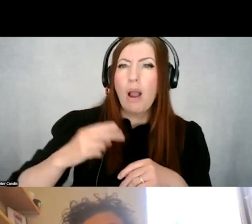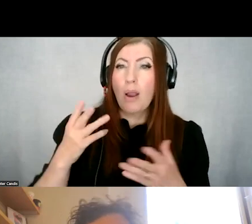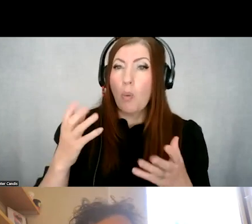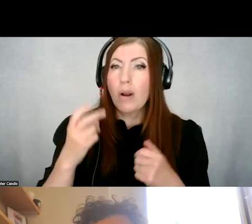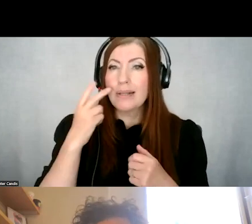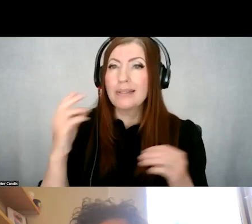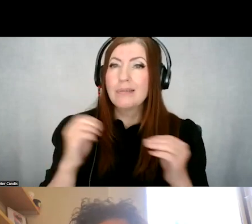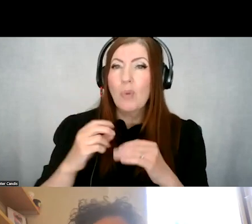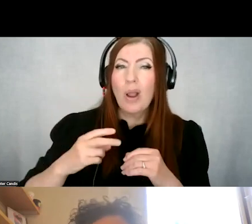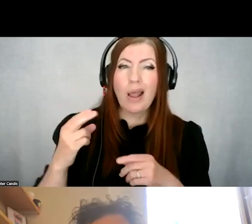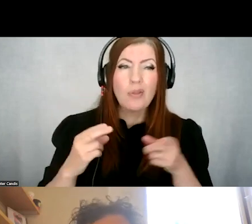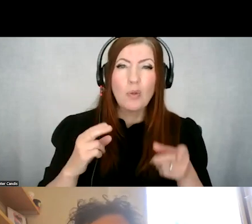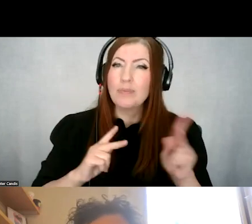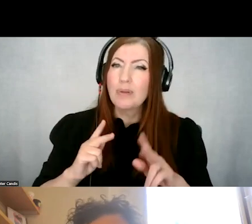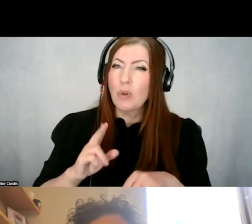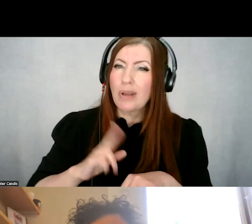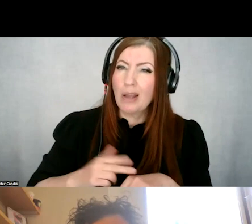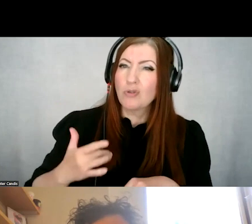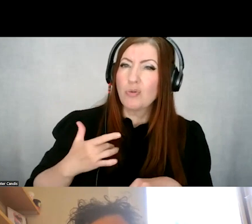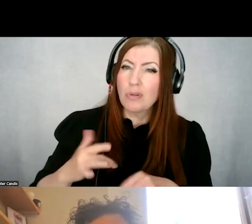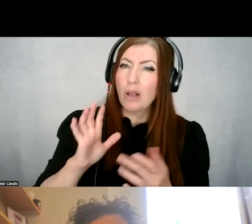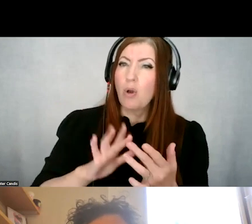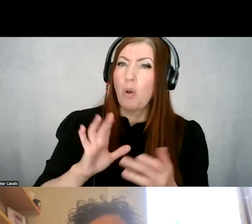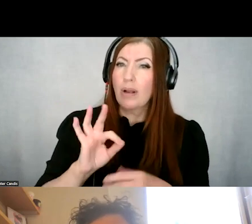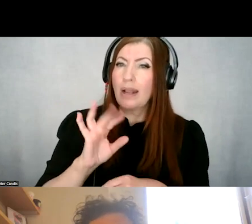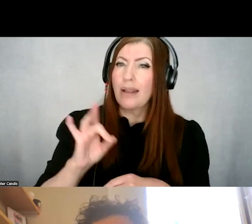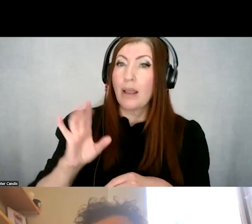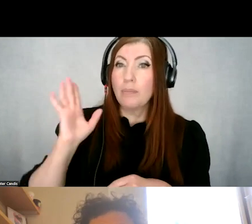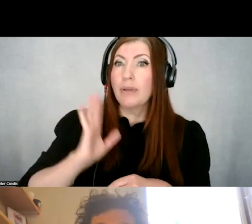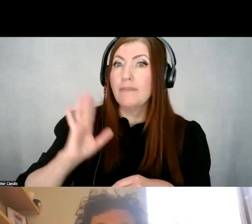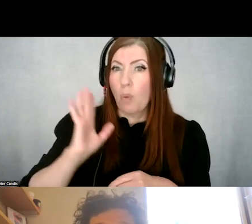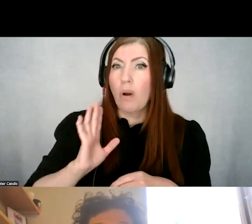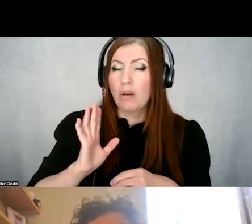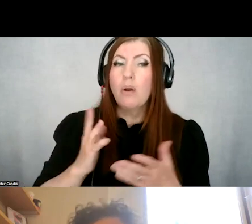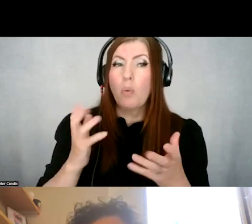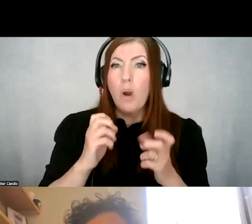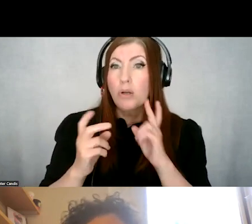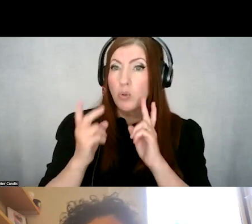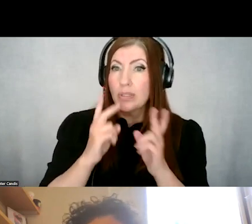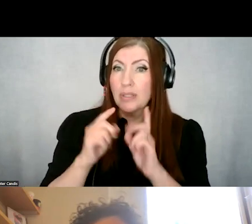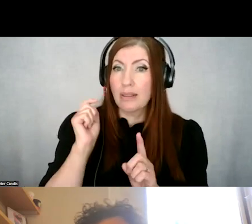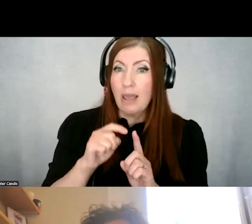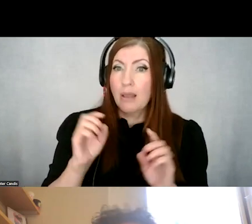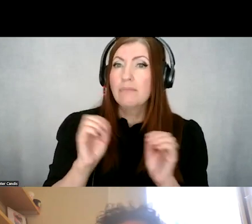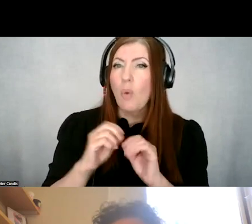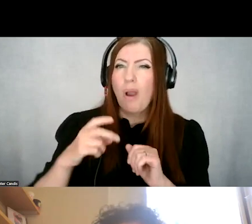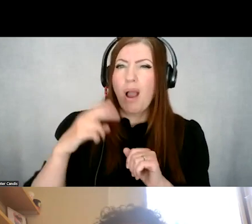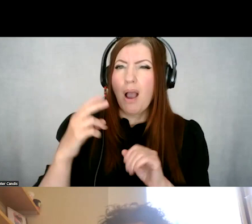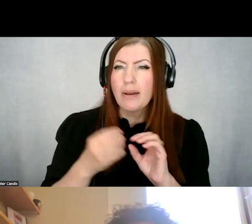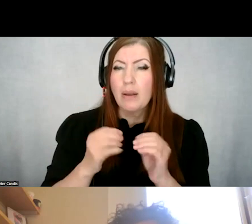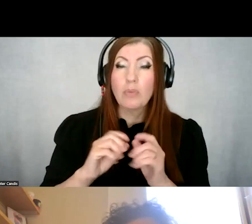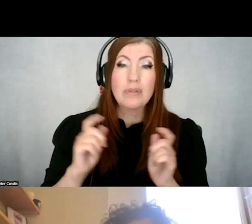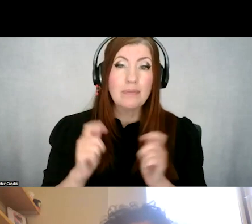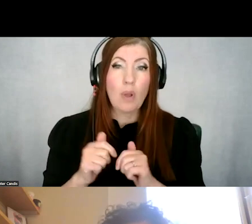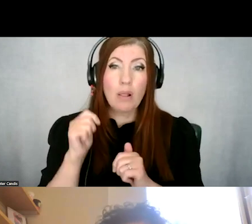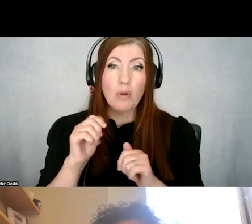had a natural inclination to reach out to 988 in the past, and we'd like to see that higher. A smaller